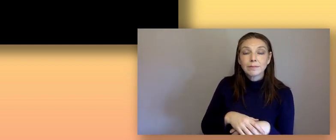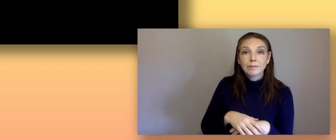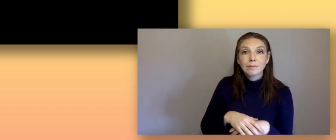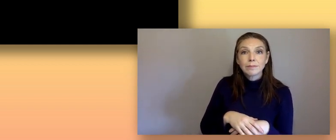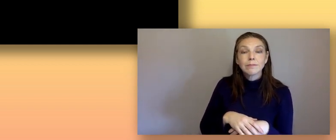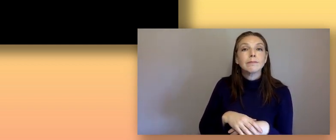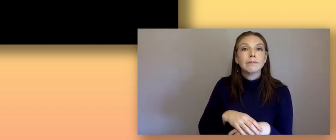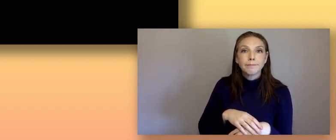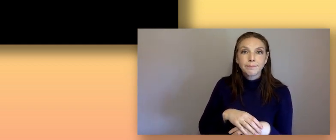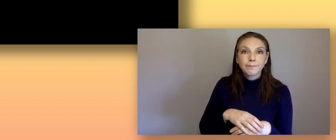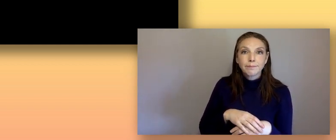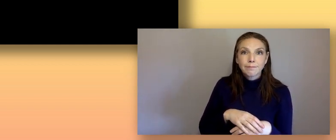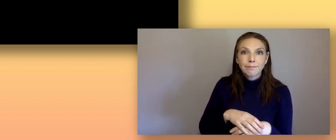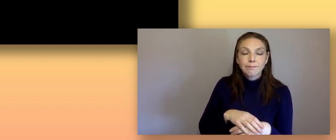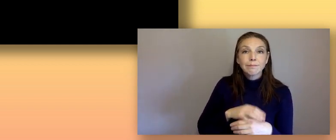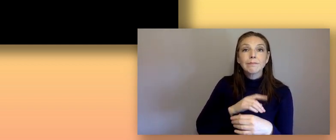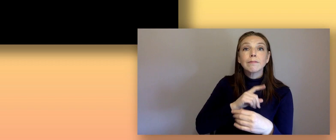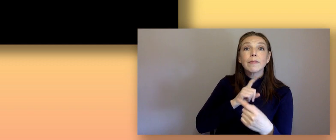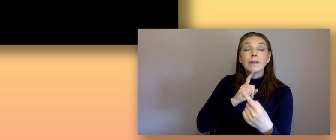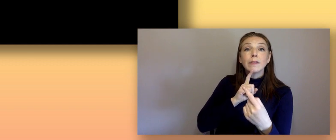meet up on our corner, okay?